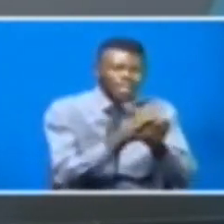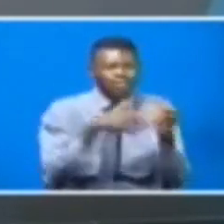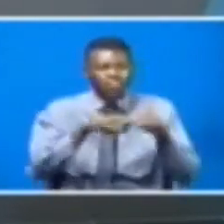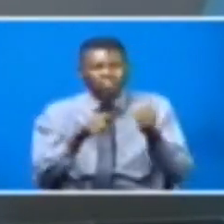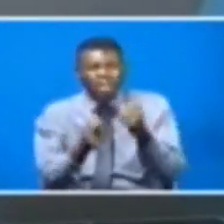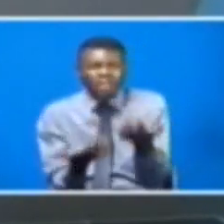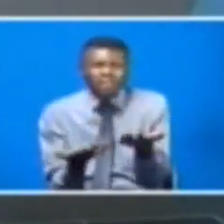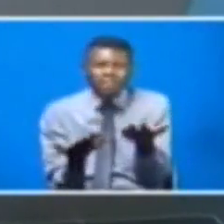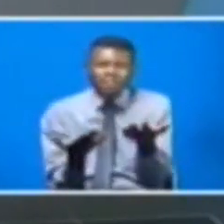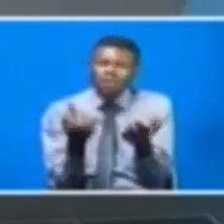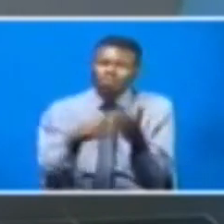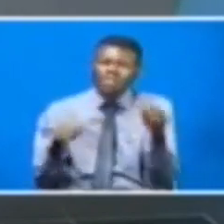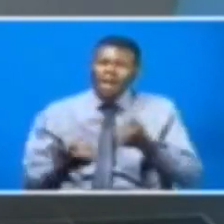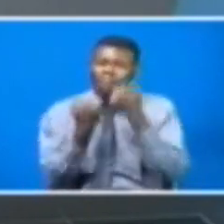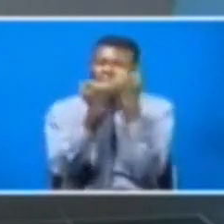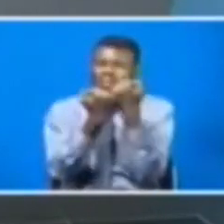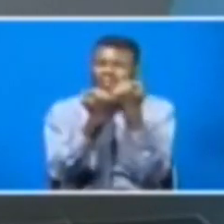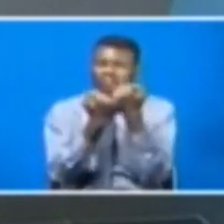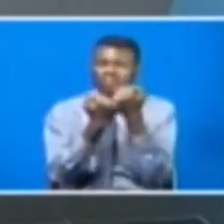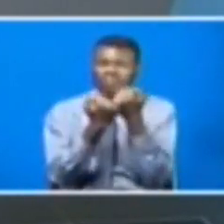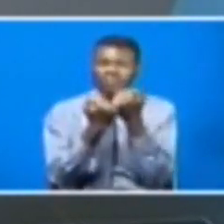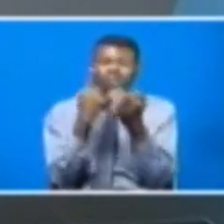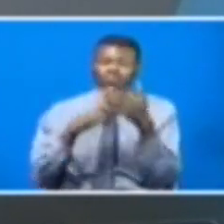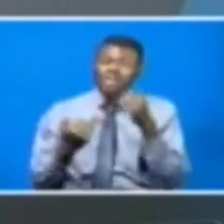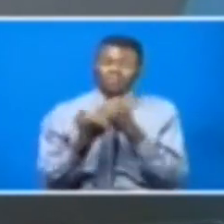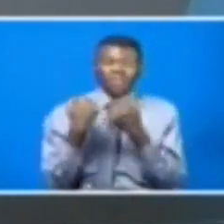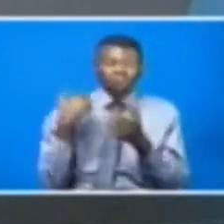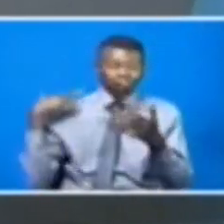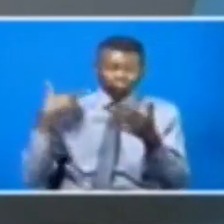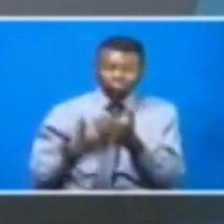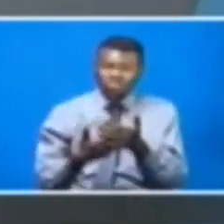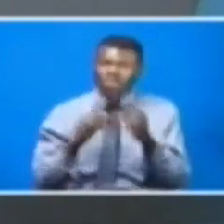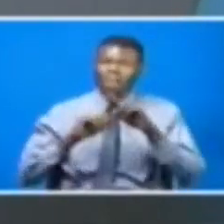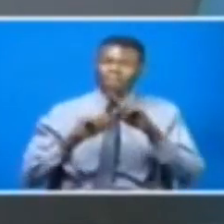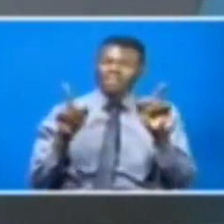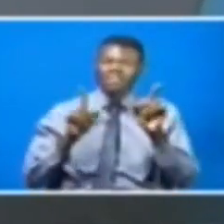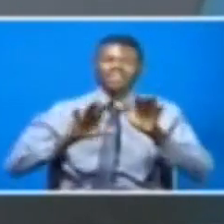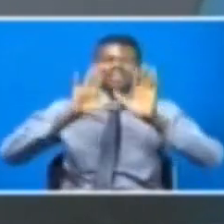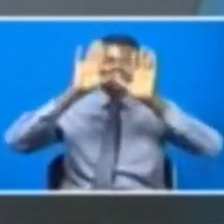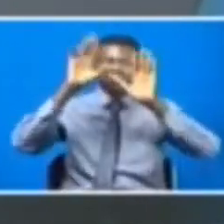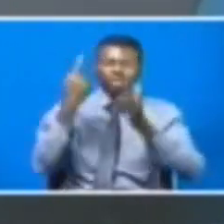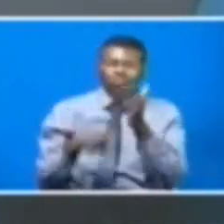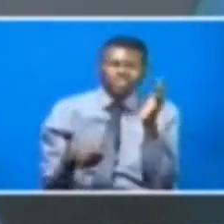as they have been accused because of the recent developments? We'll get into all of that. But more importantly, what does that portend for?